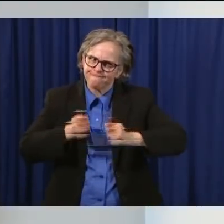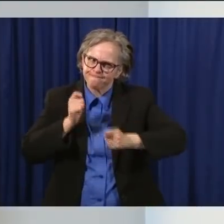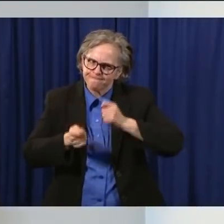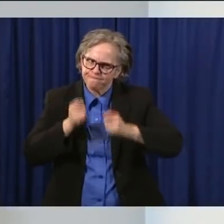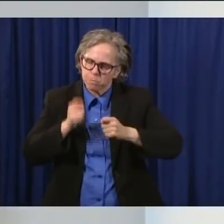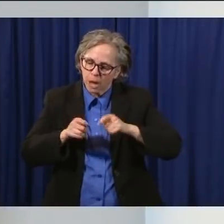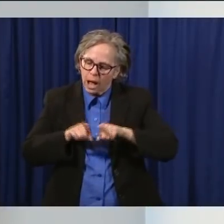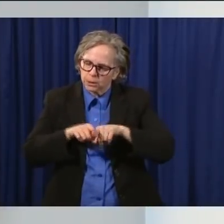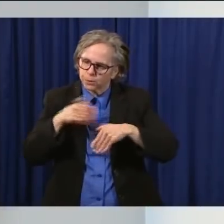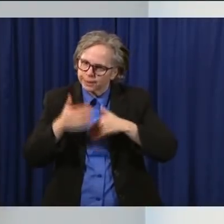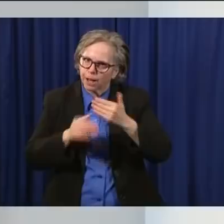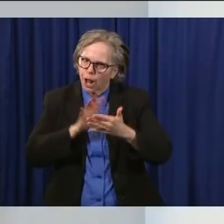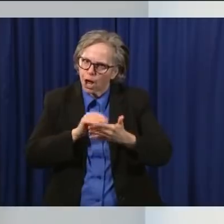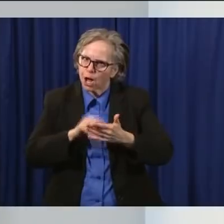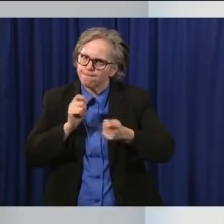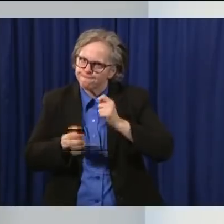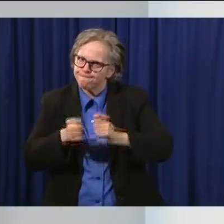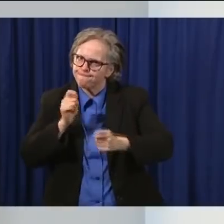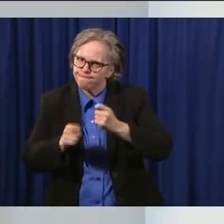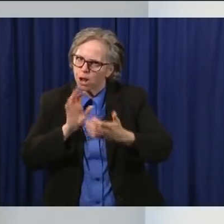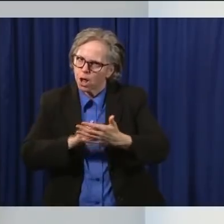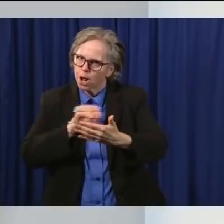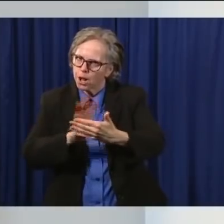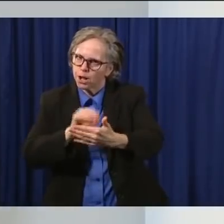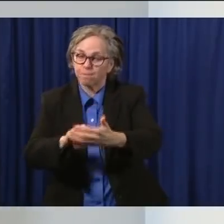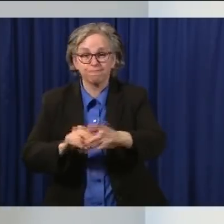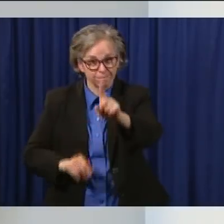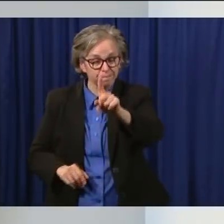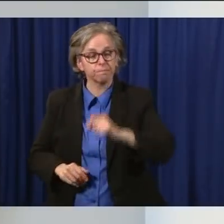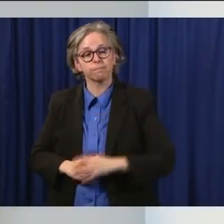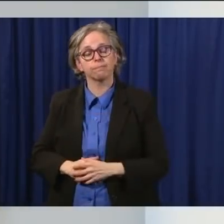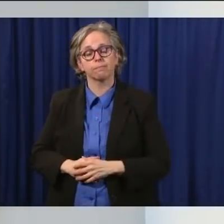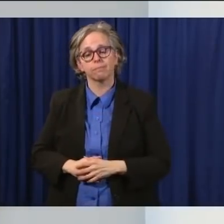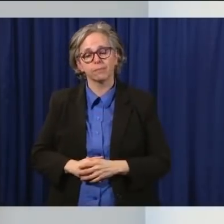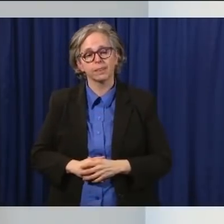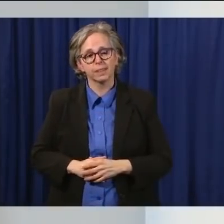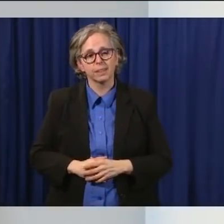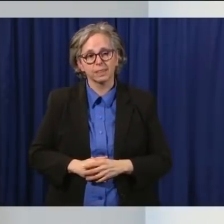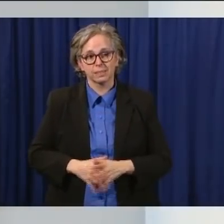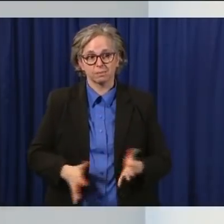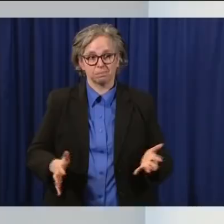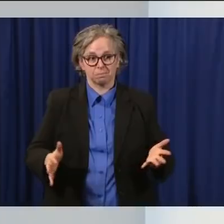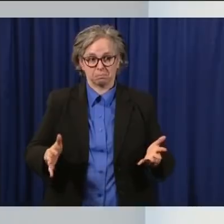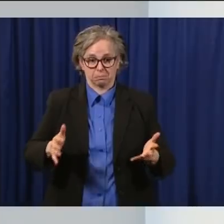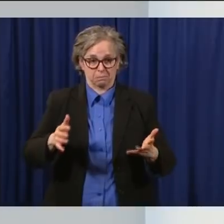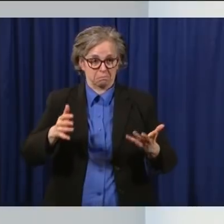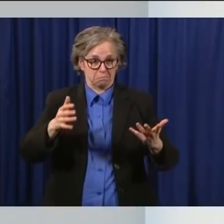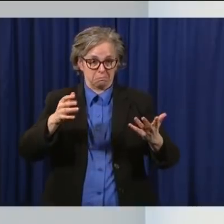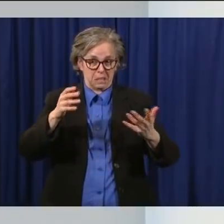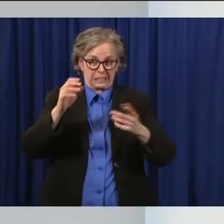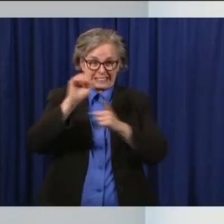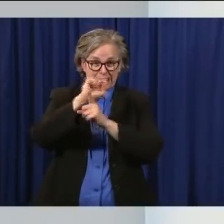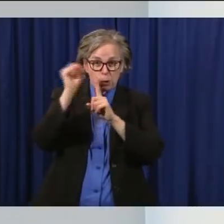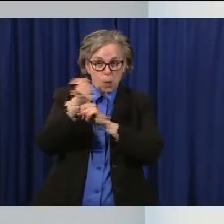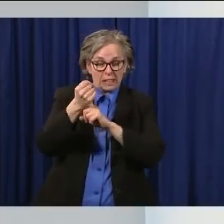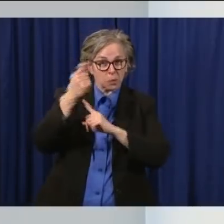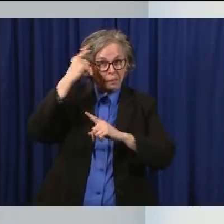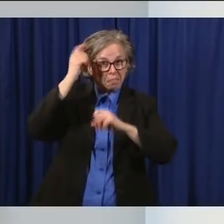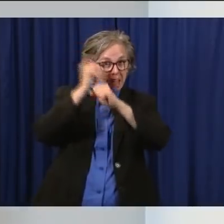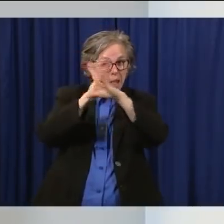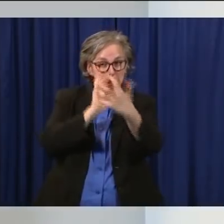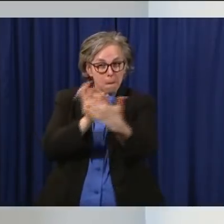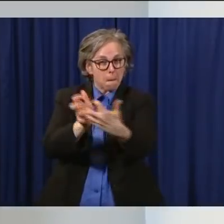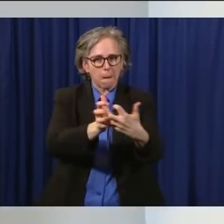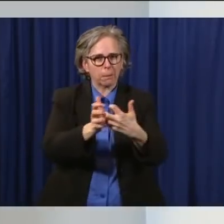So I'm not going to get into, every situation, but we've set the standards for how we want these things to operate